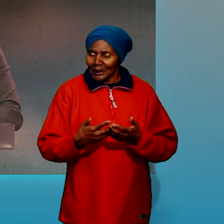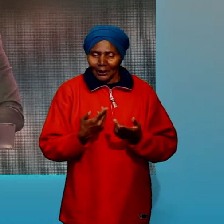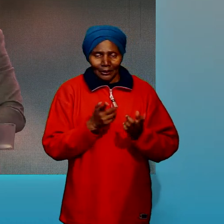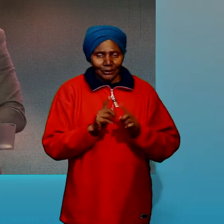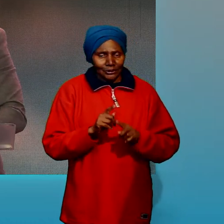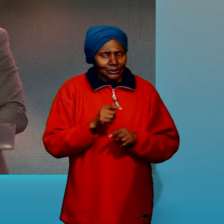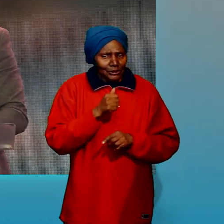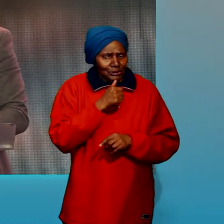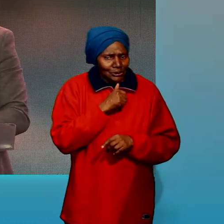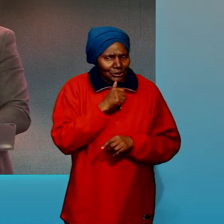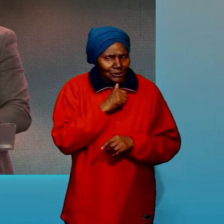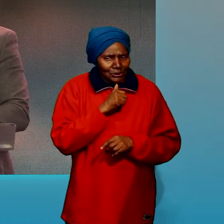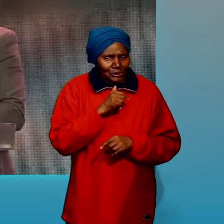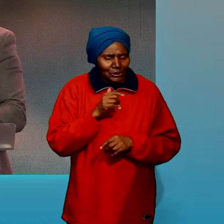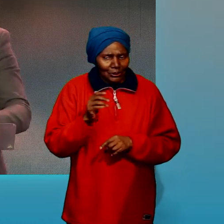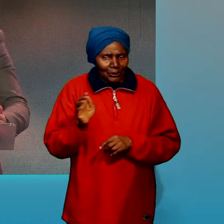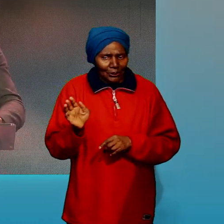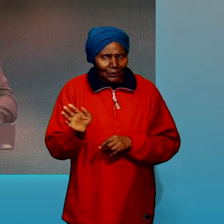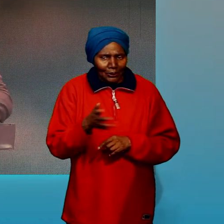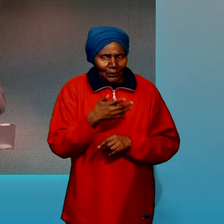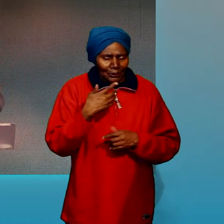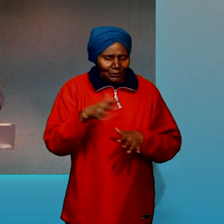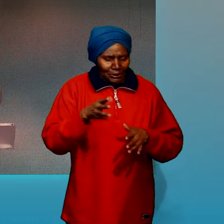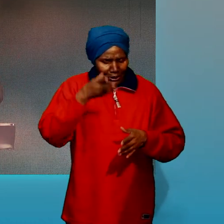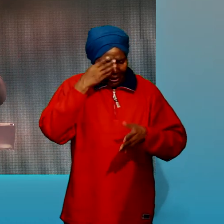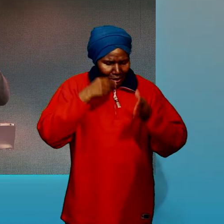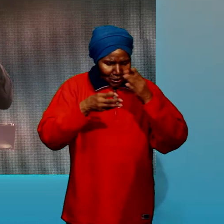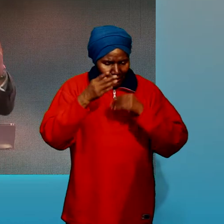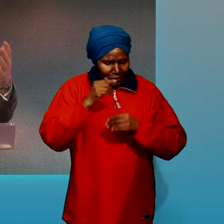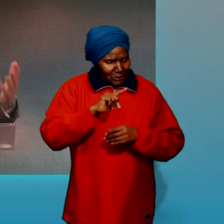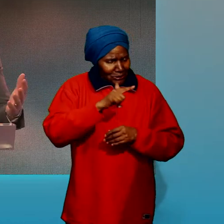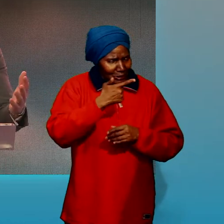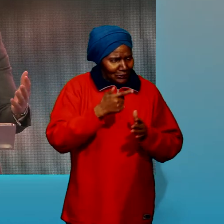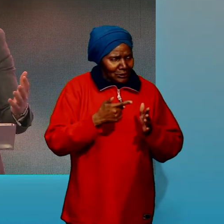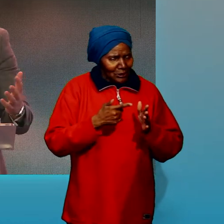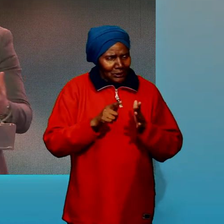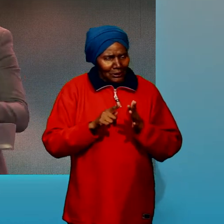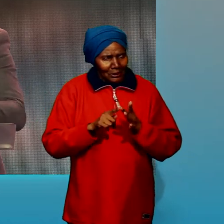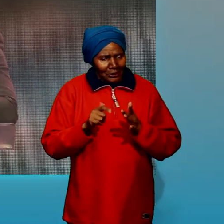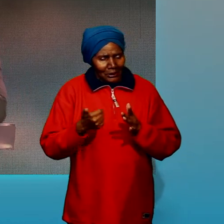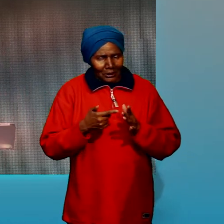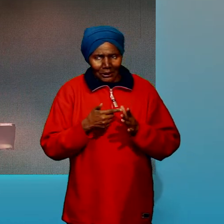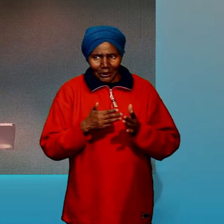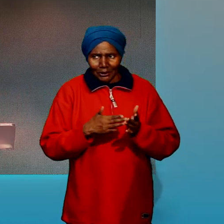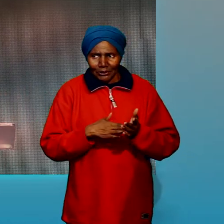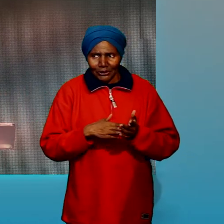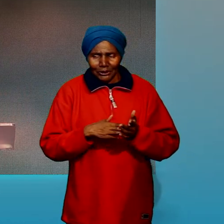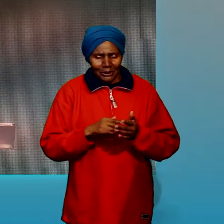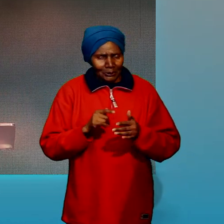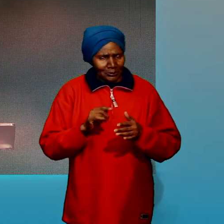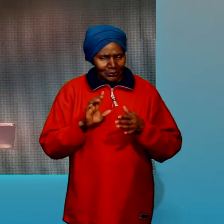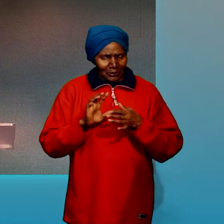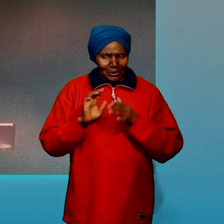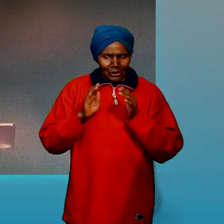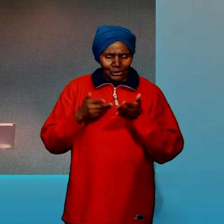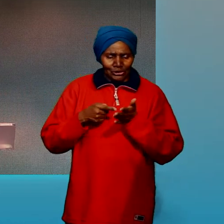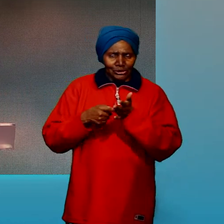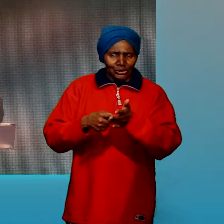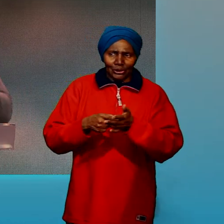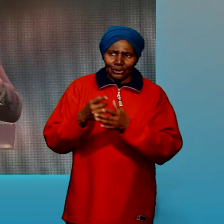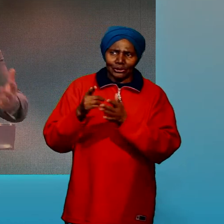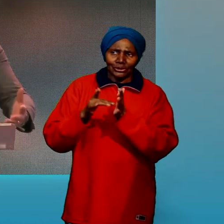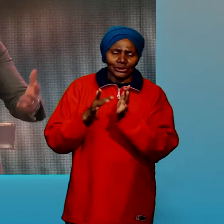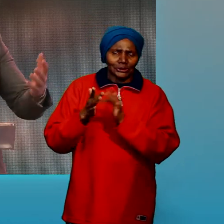use all that we've learned through those seven I ams about who Jesus is, about what he is revealing to us through his